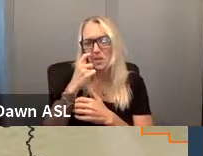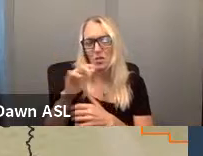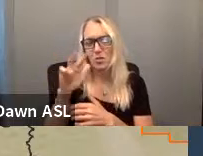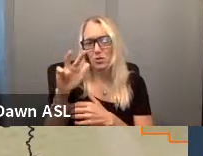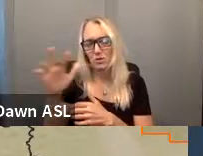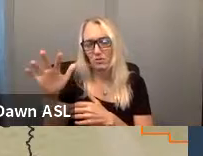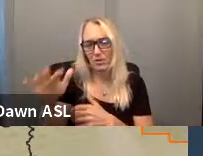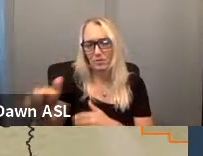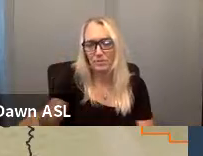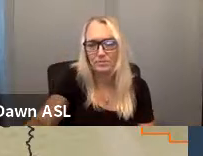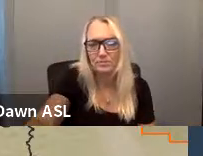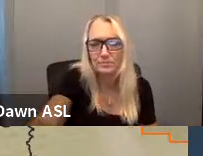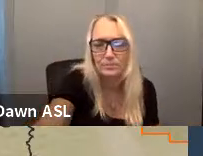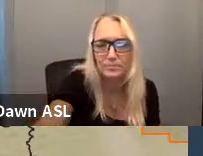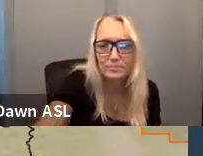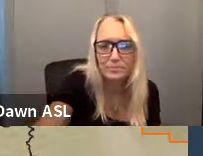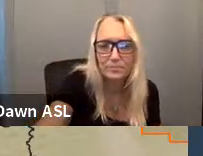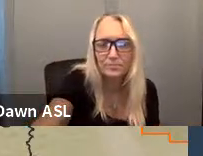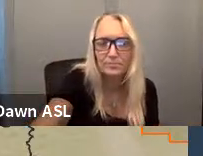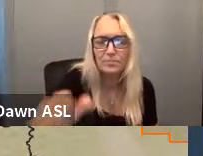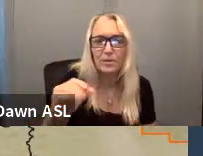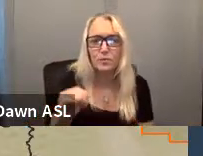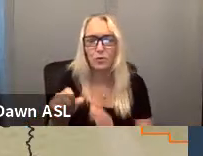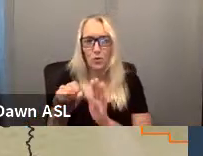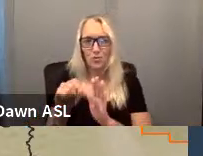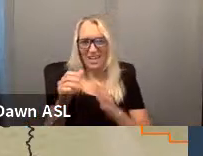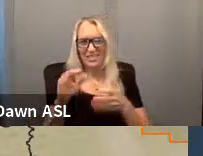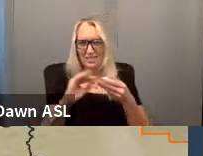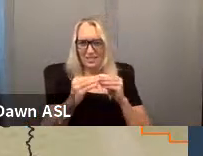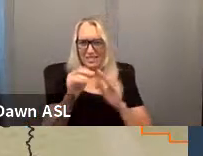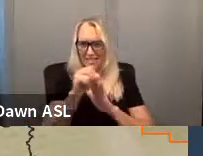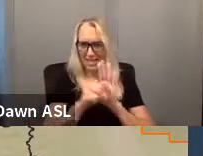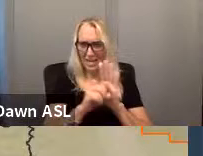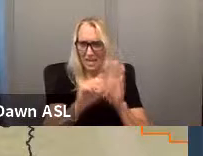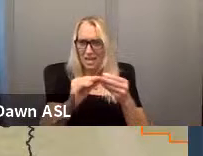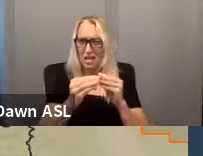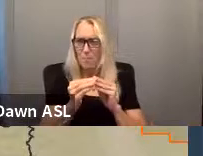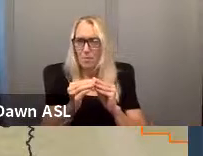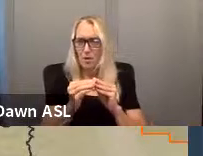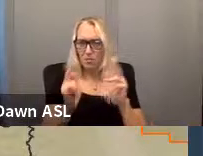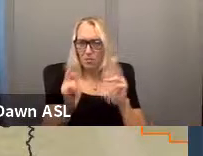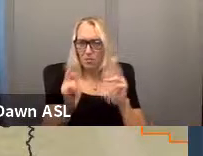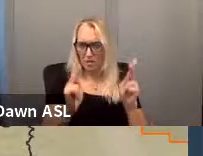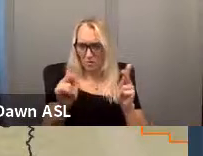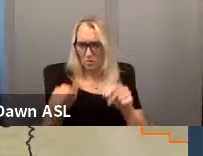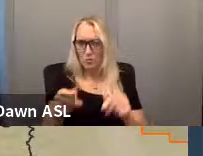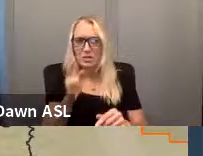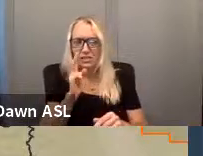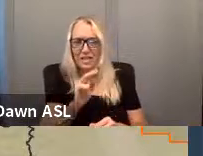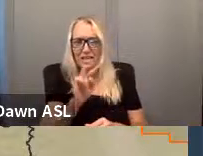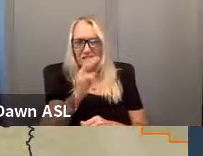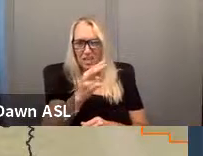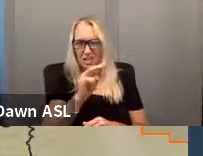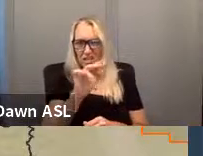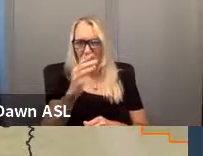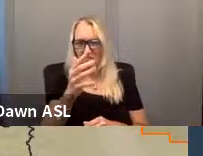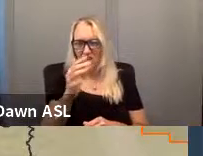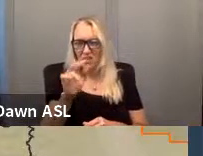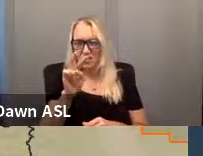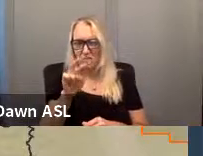35. Based on state populations, we can see that the 2nd, 5th,